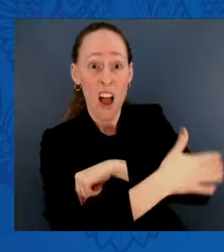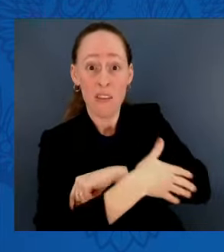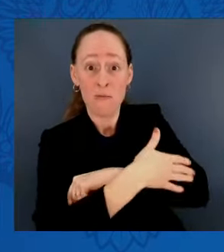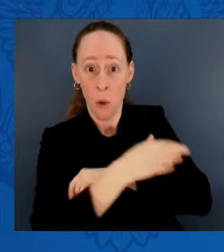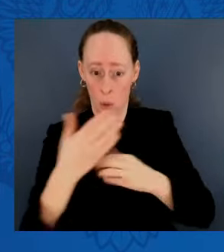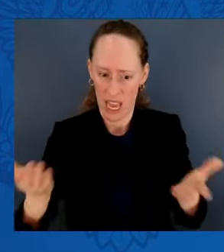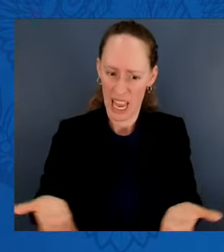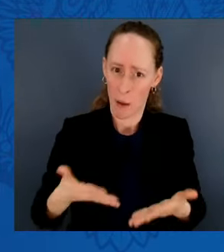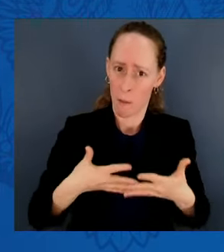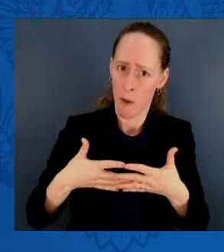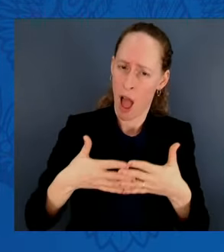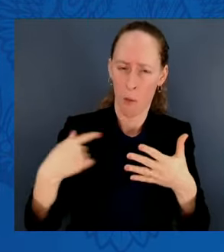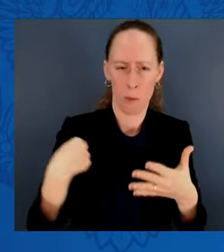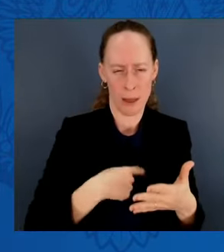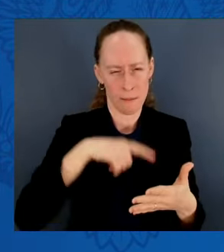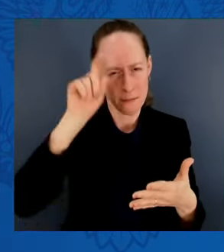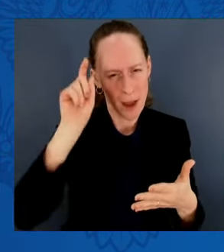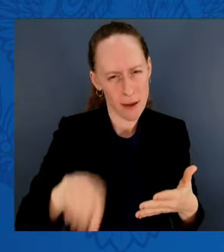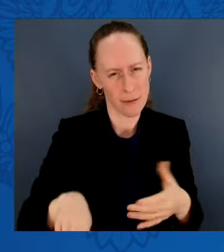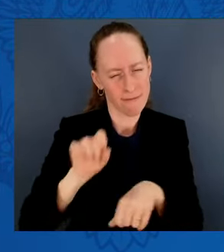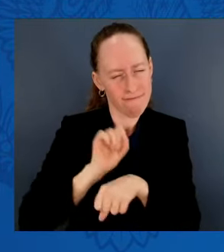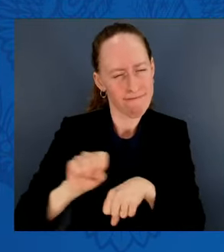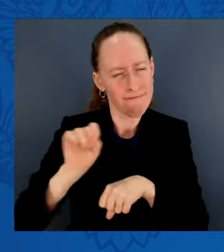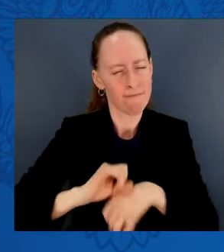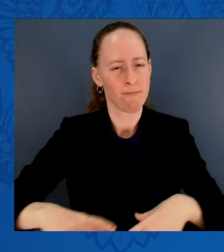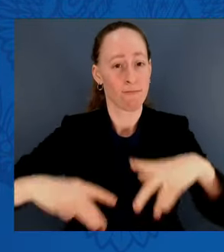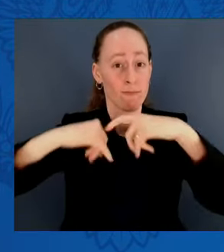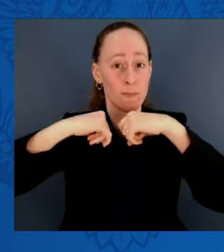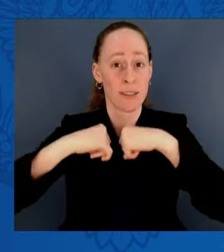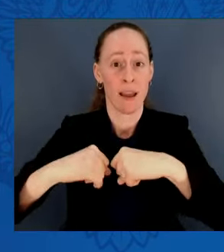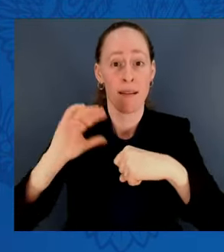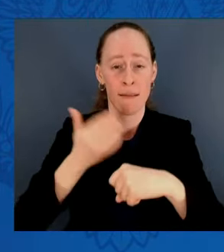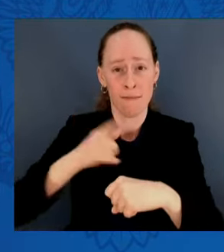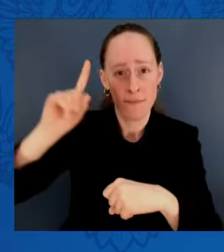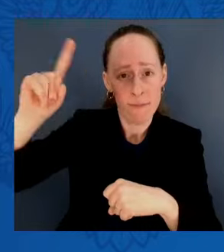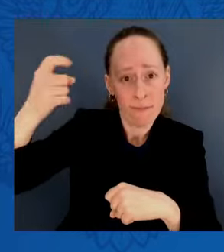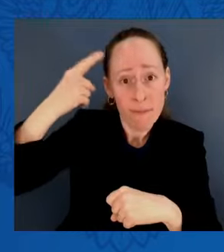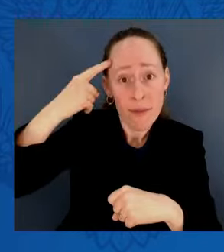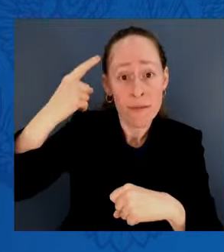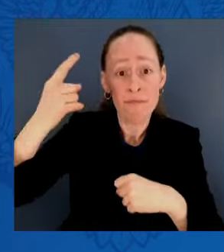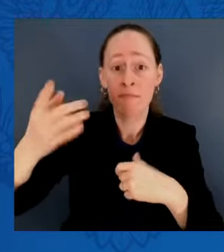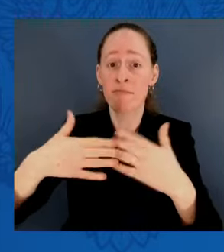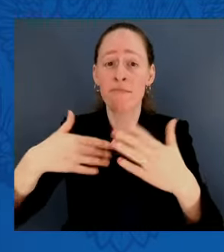absolutely no place, no place in America, zero place.